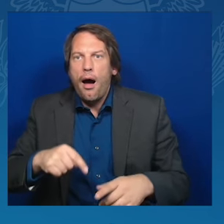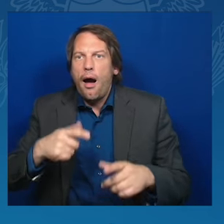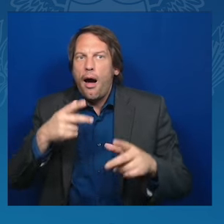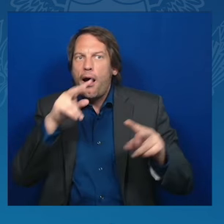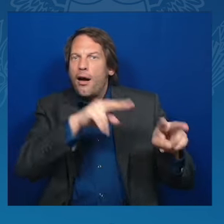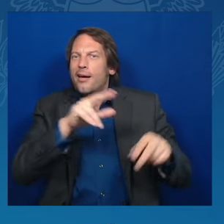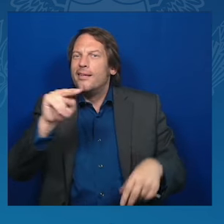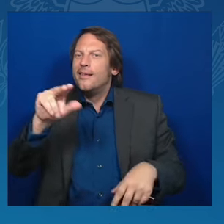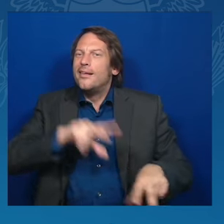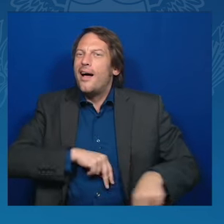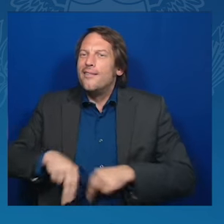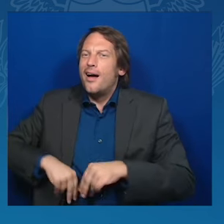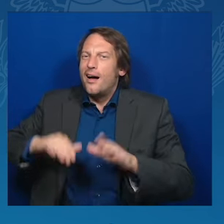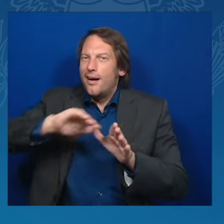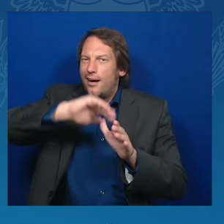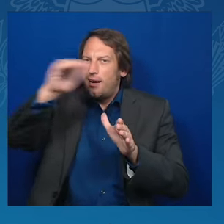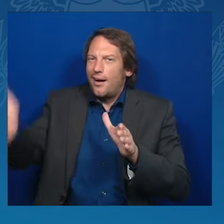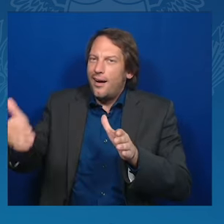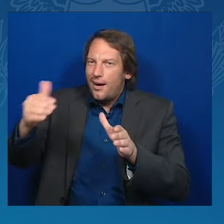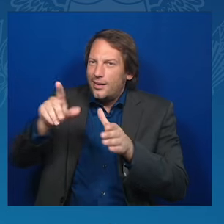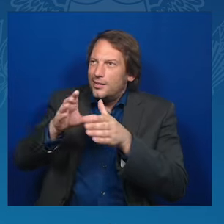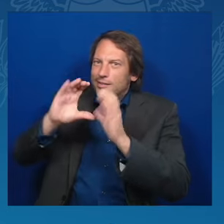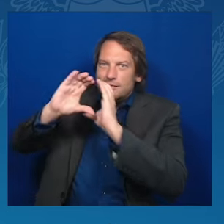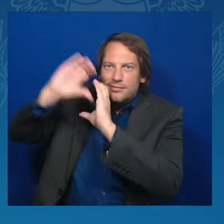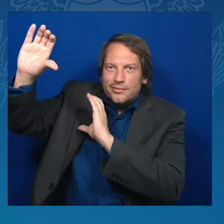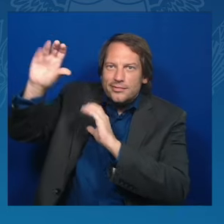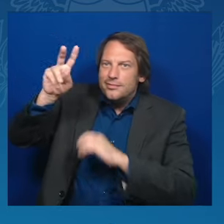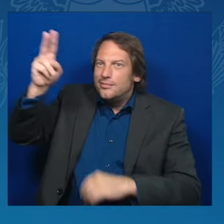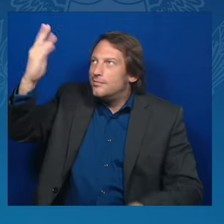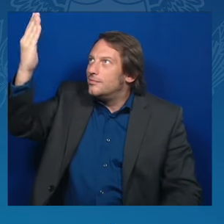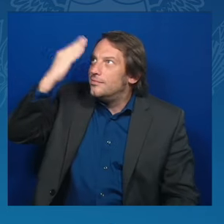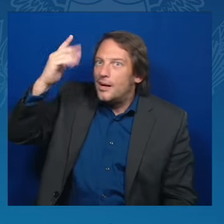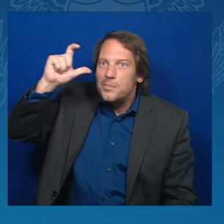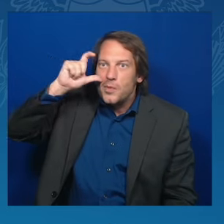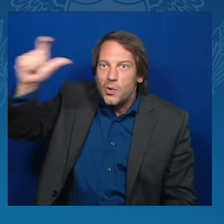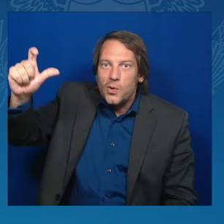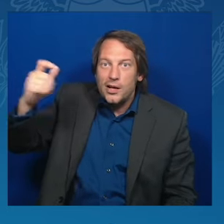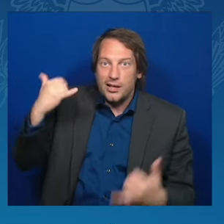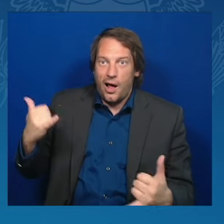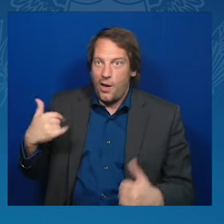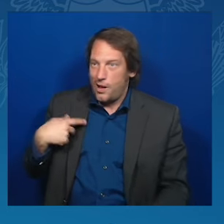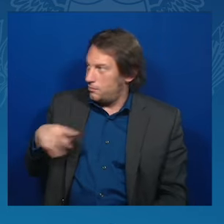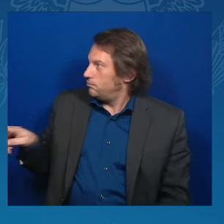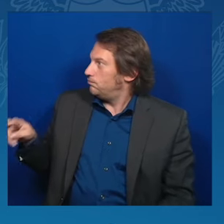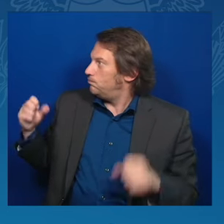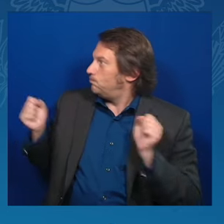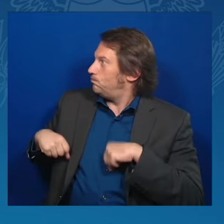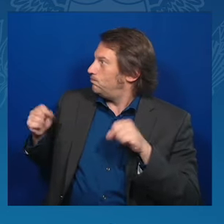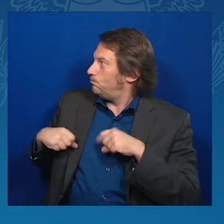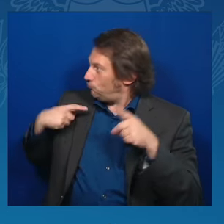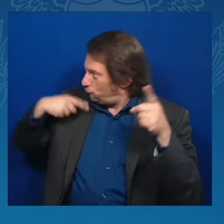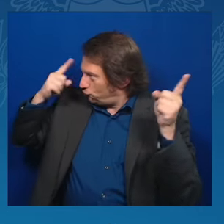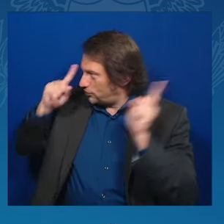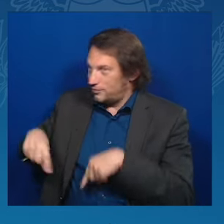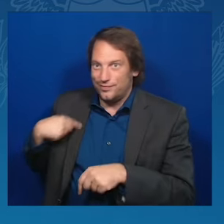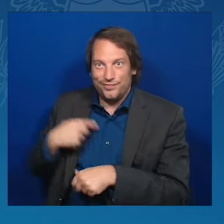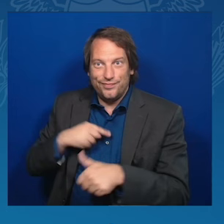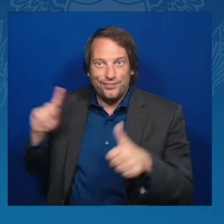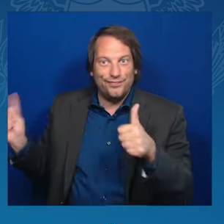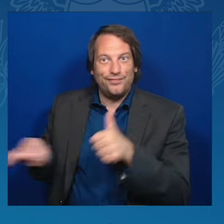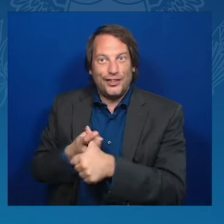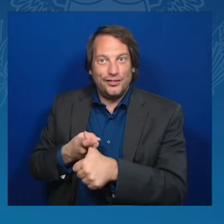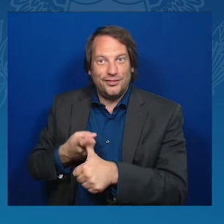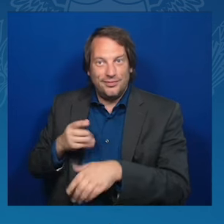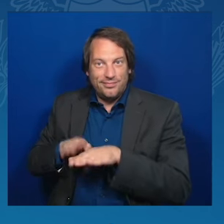first two nations to step foot on its surface together and drive around on it too. We have a lunar rover that Japan is